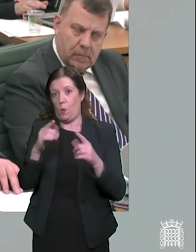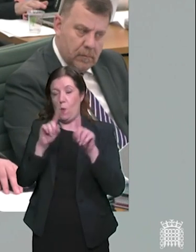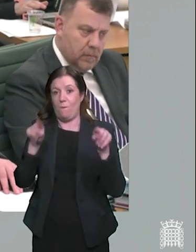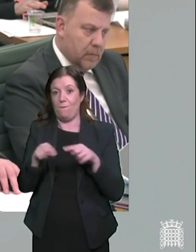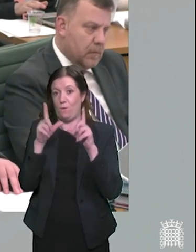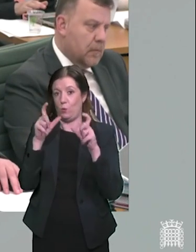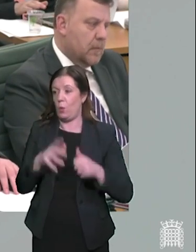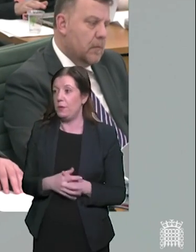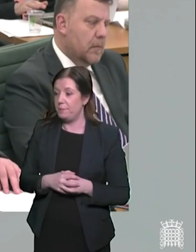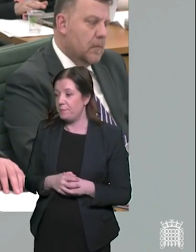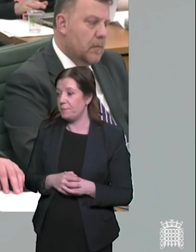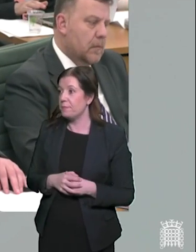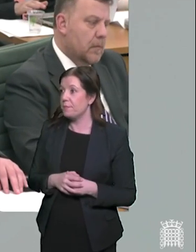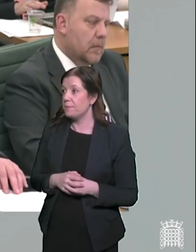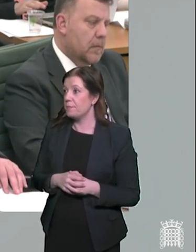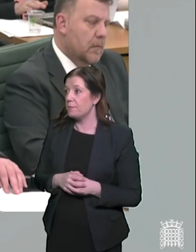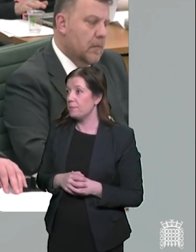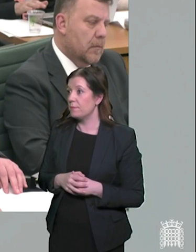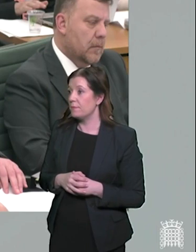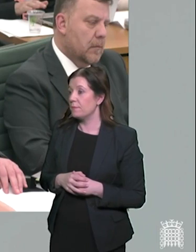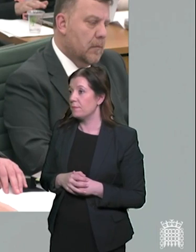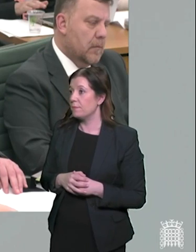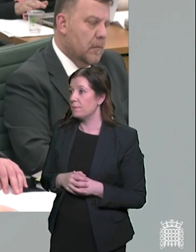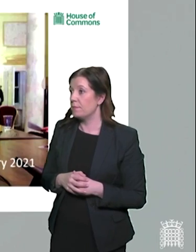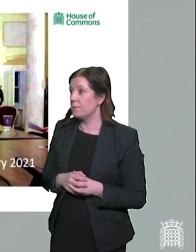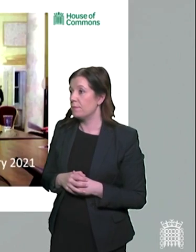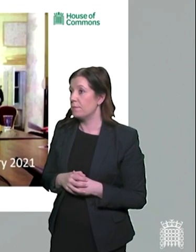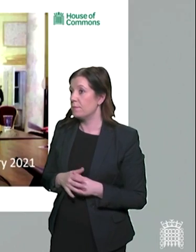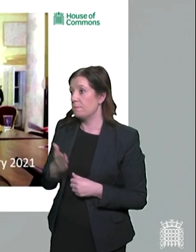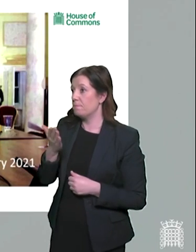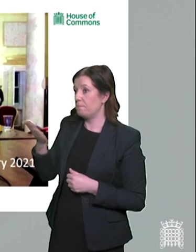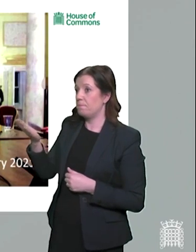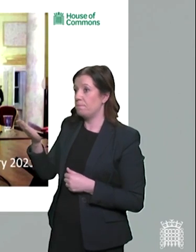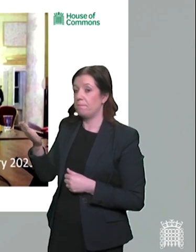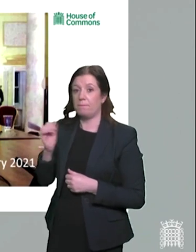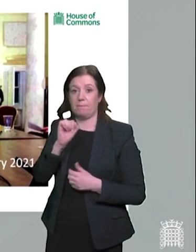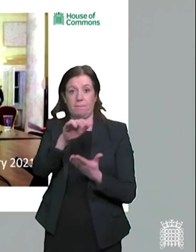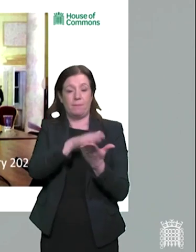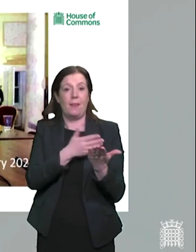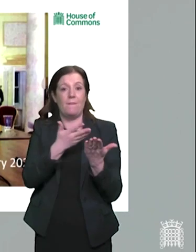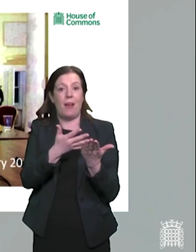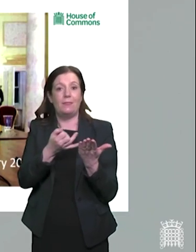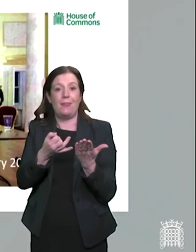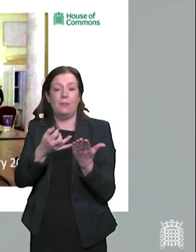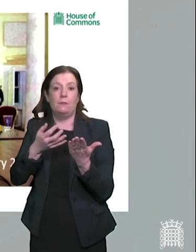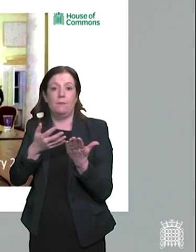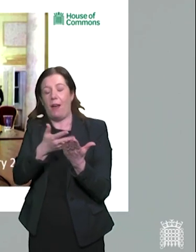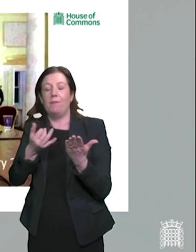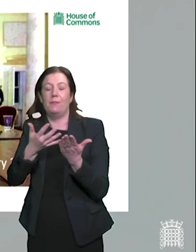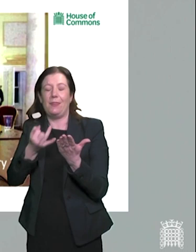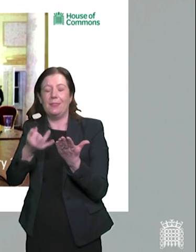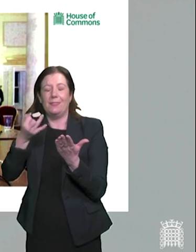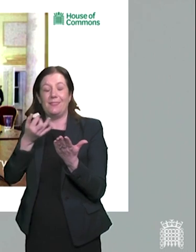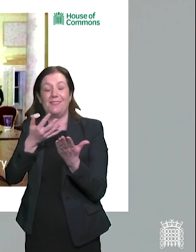on the screen. The unpixelated photo is in page 757 of bundle 2 of